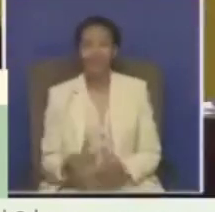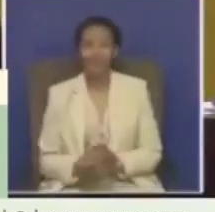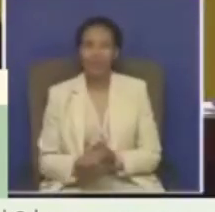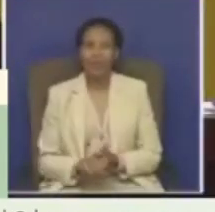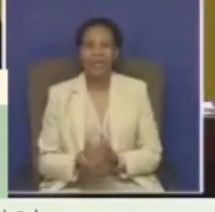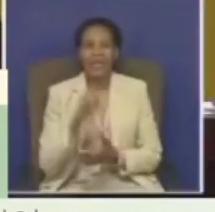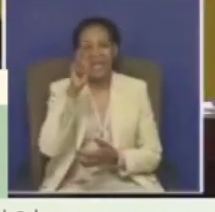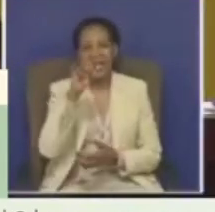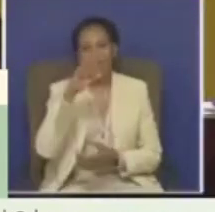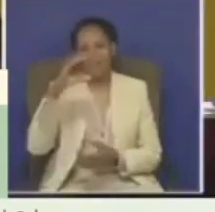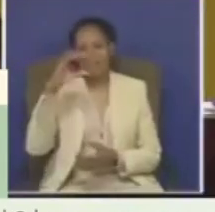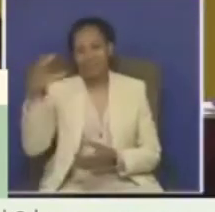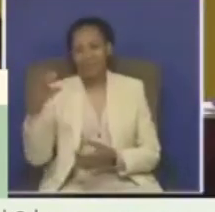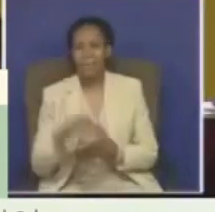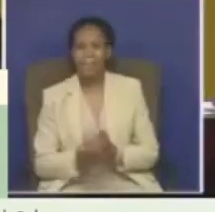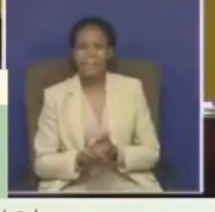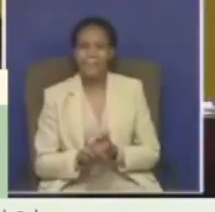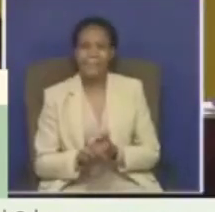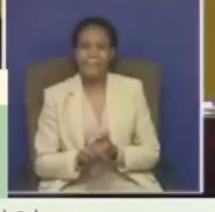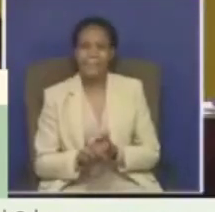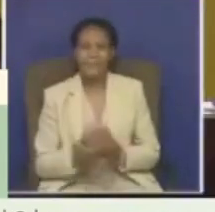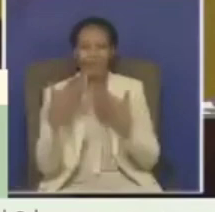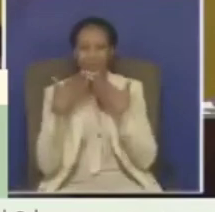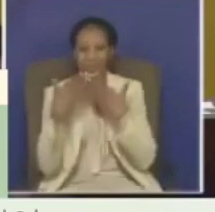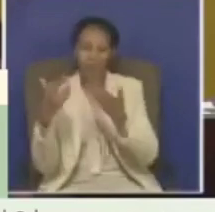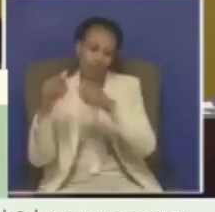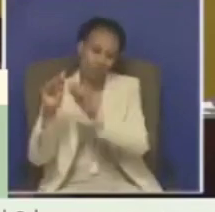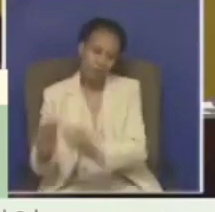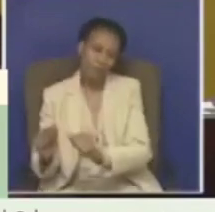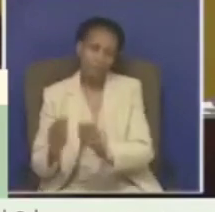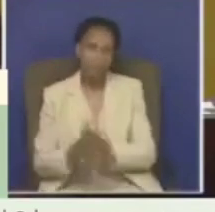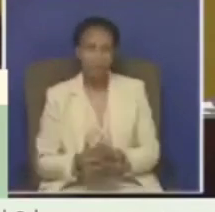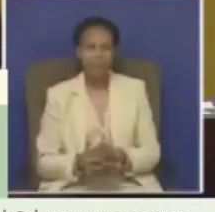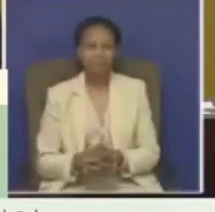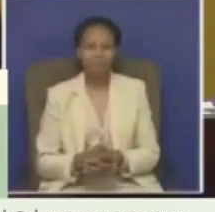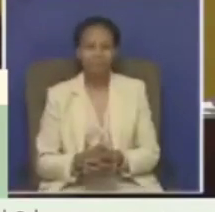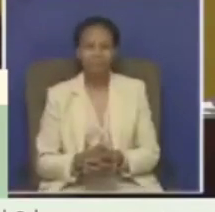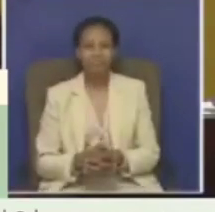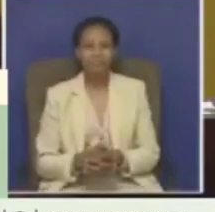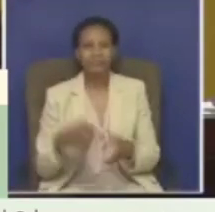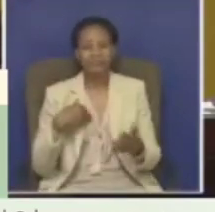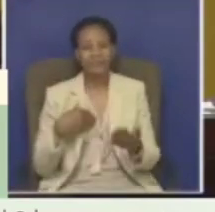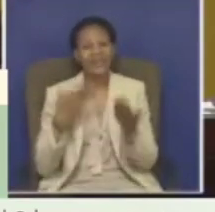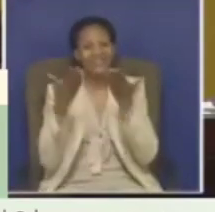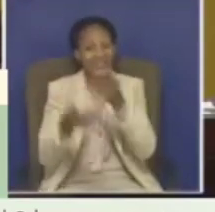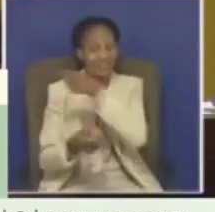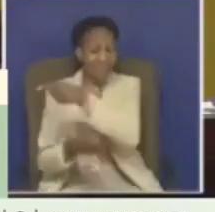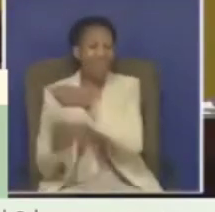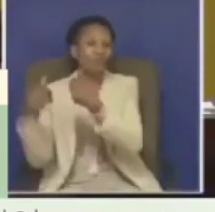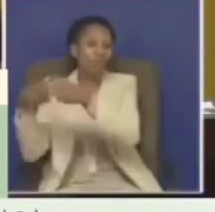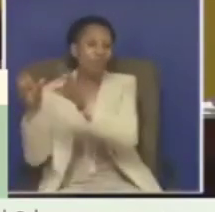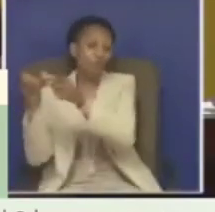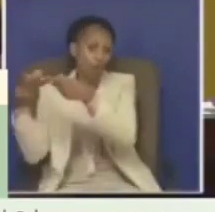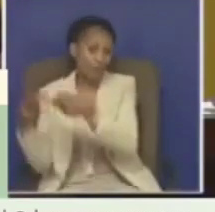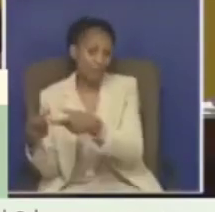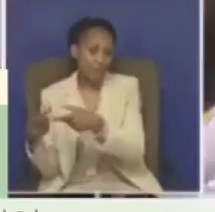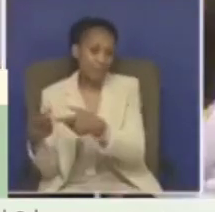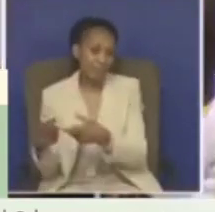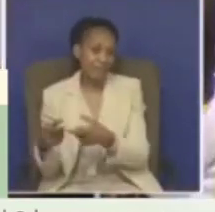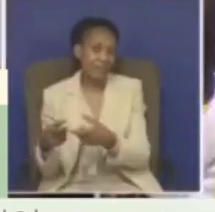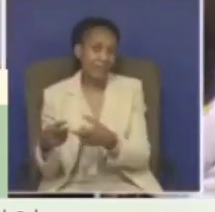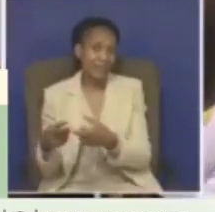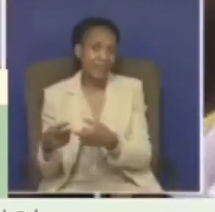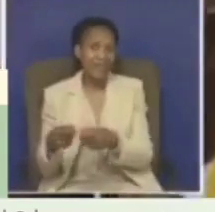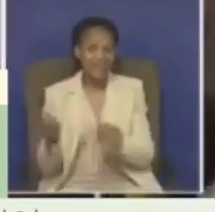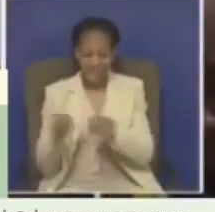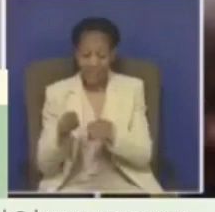The NCC, Thank you, Chair. Chairperson, I serve on this committee, and extortion is rife where I live and